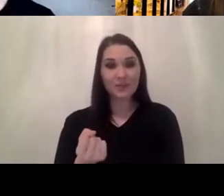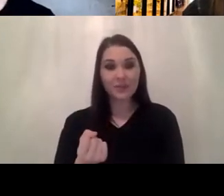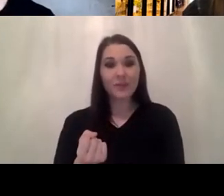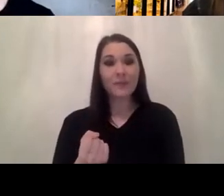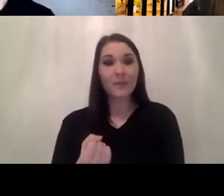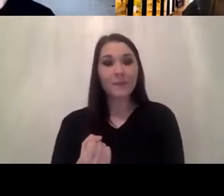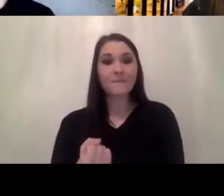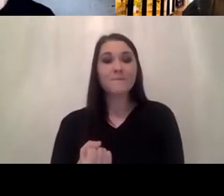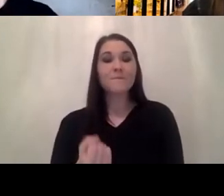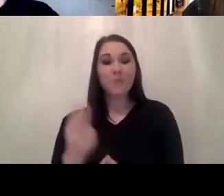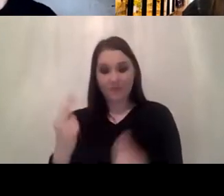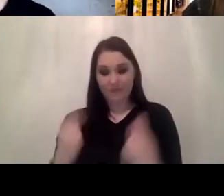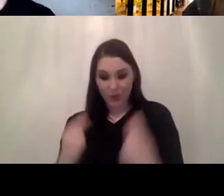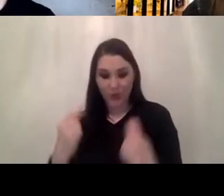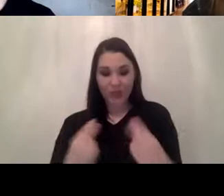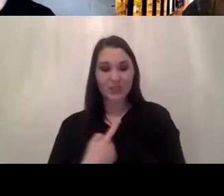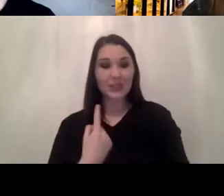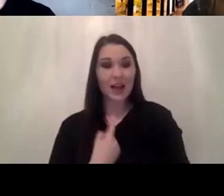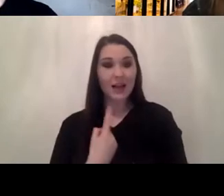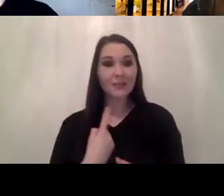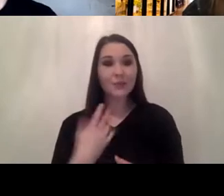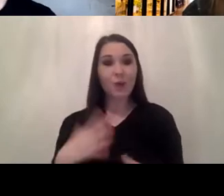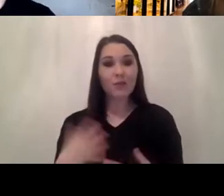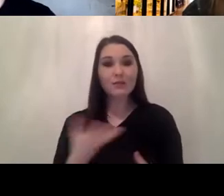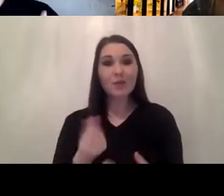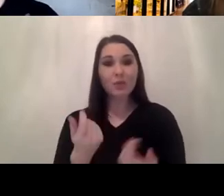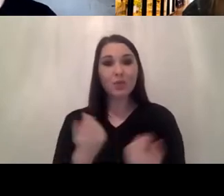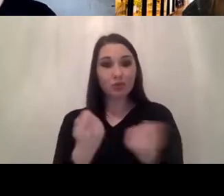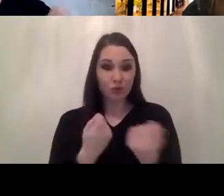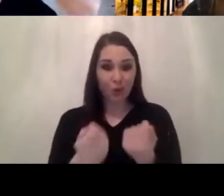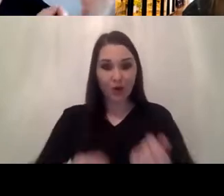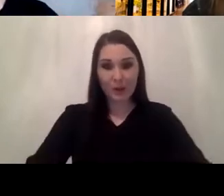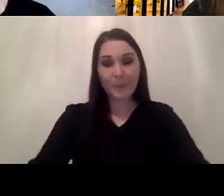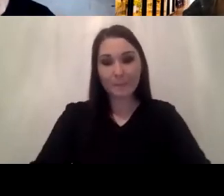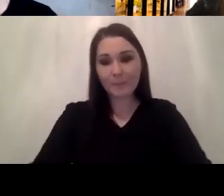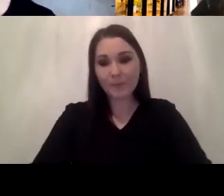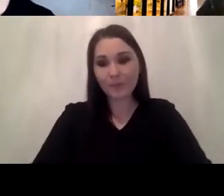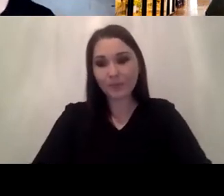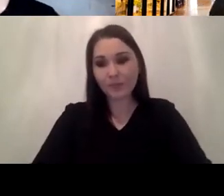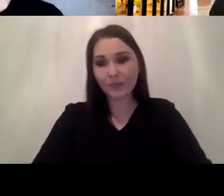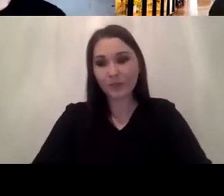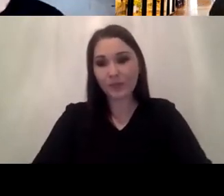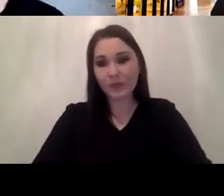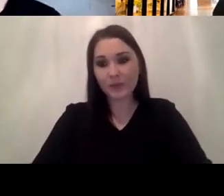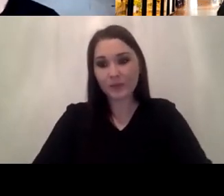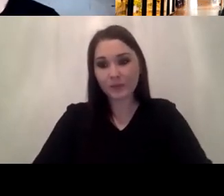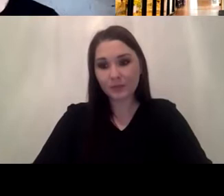self, where you know, they want to have some, you know, that you know, my what I want to watch on the weekends, or what I want to watch during the day, or when